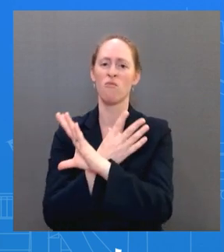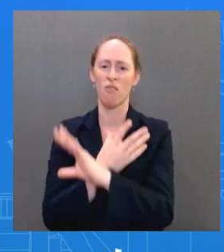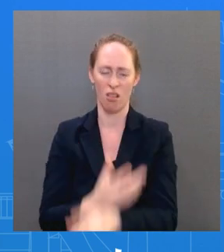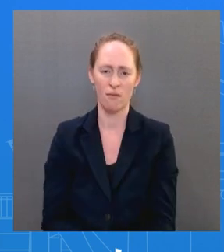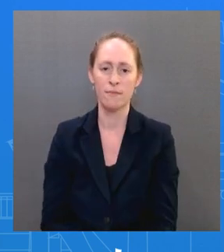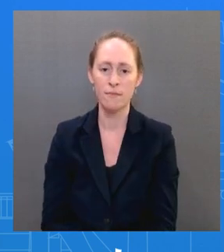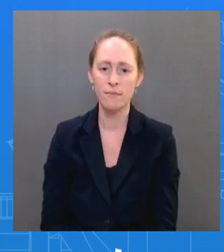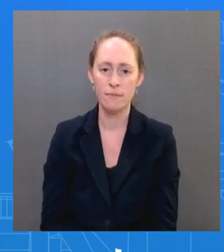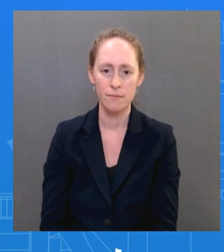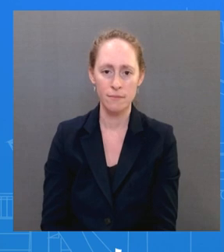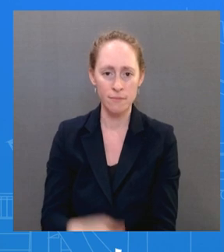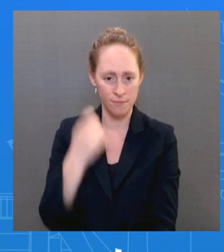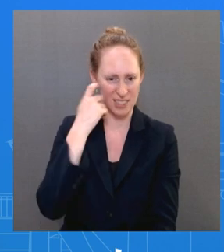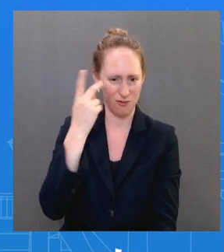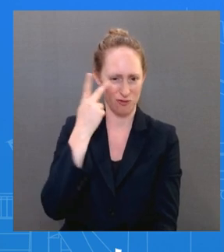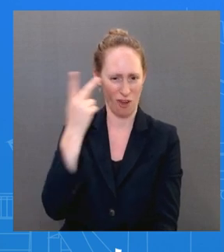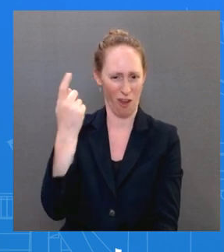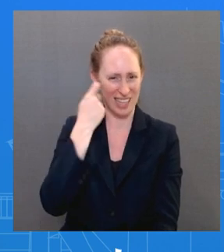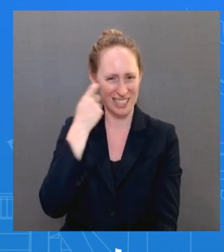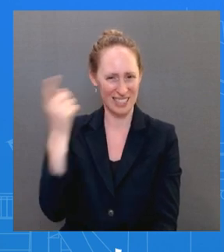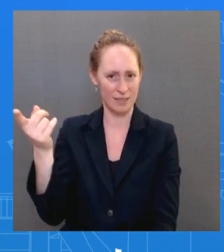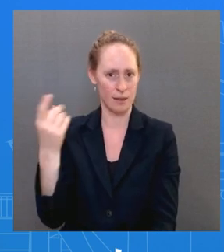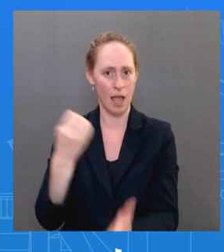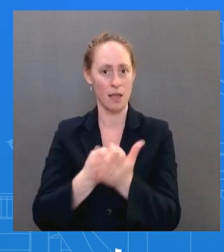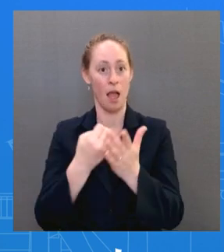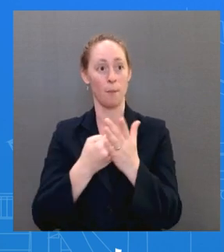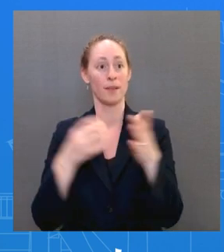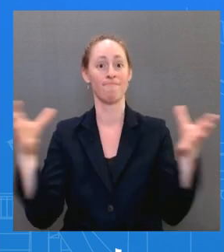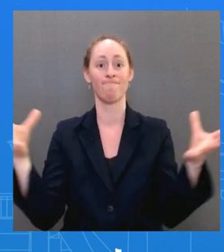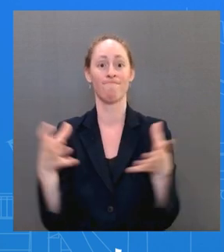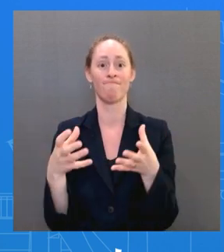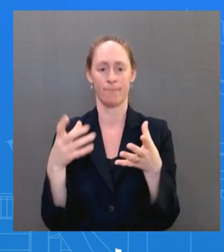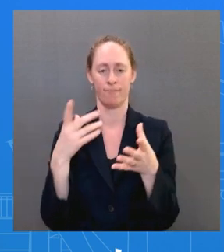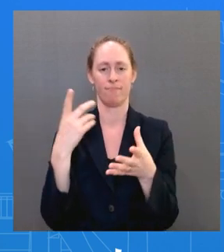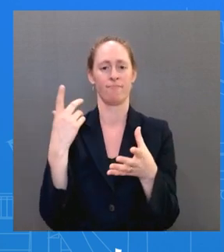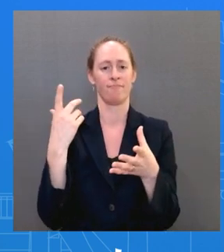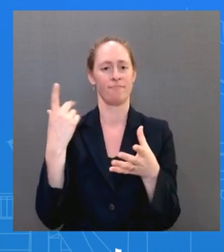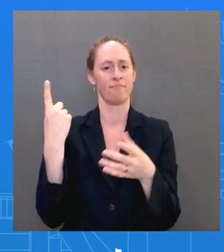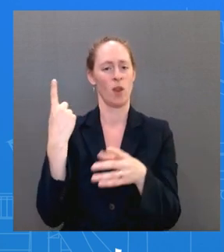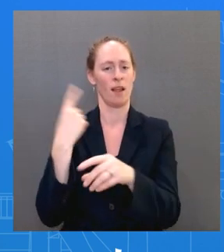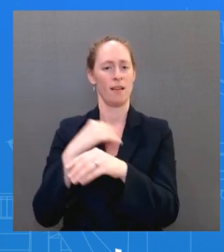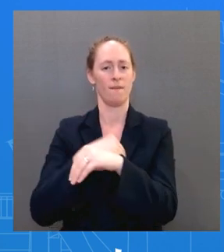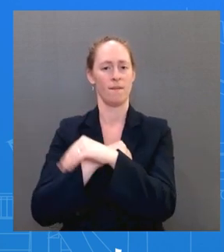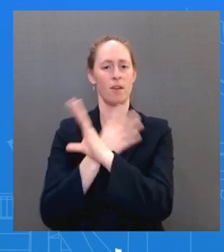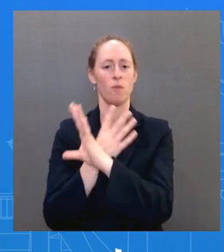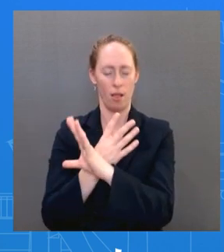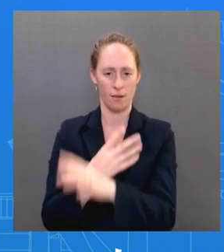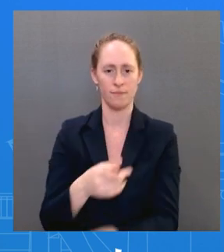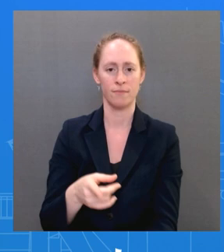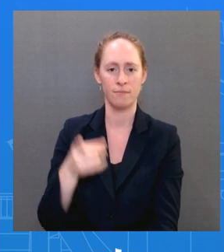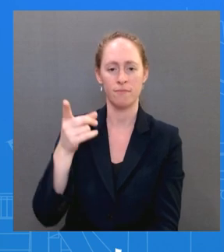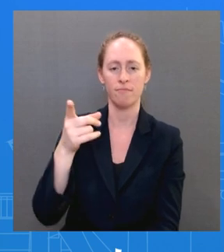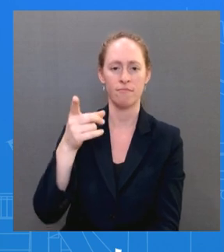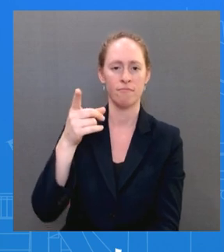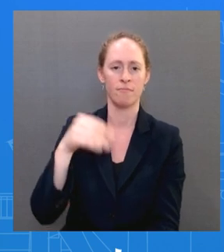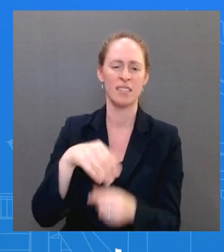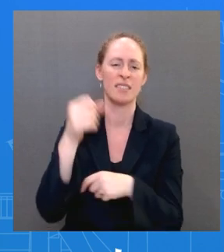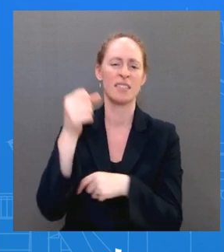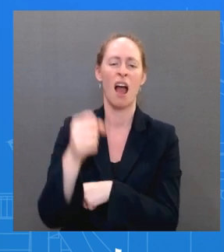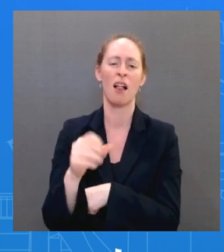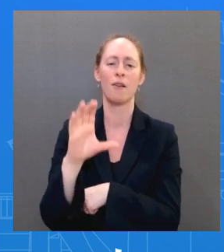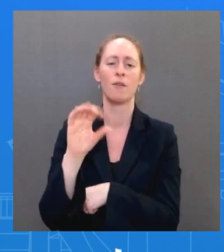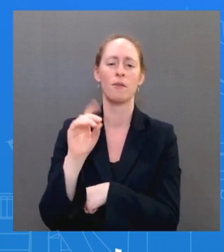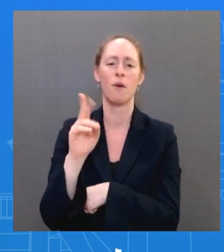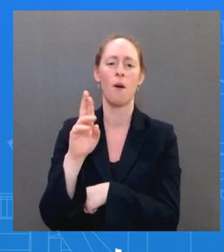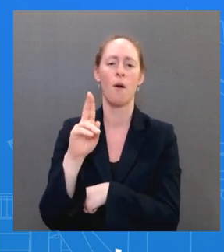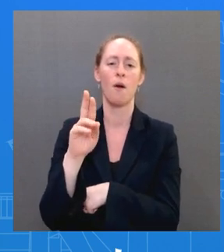all had an opportunity to go into the South Court auditorium to hear directly from the president. So, primarily, all of his meetings